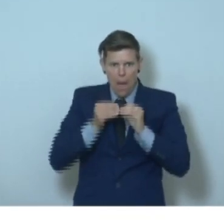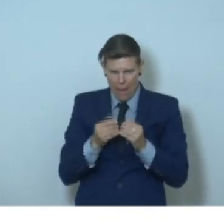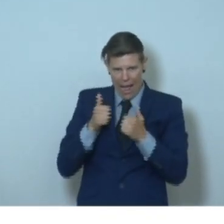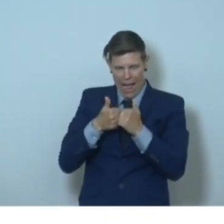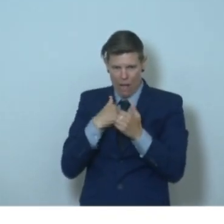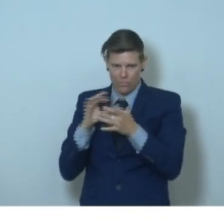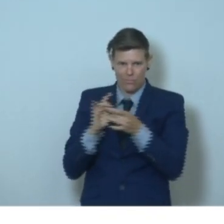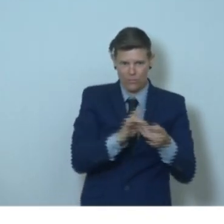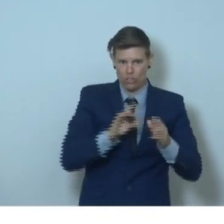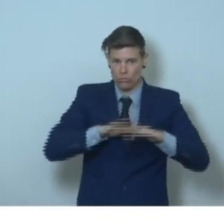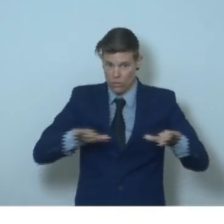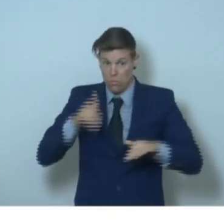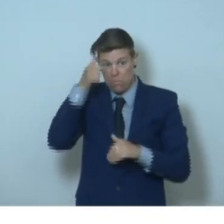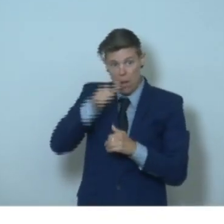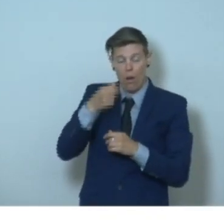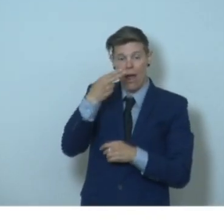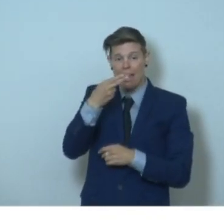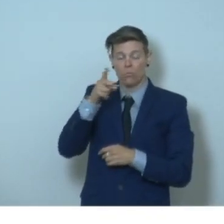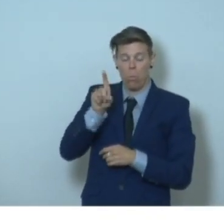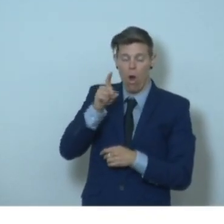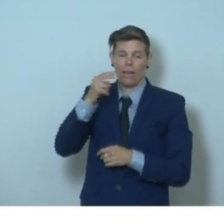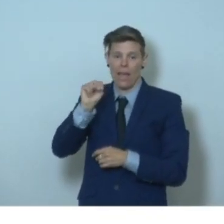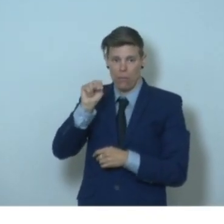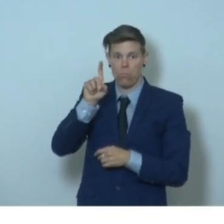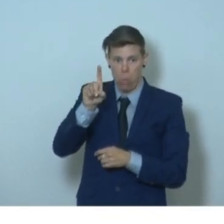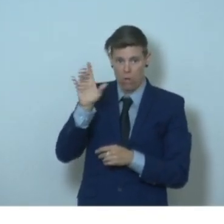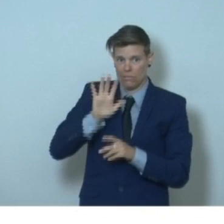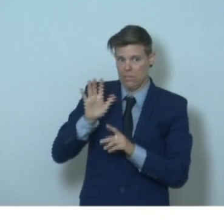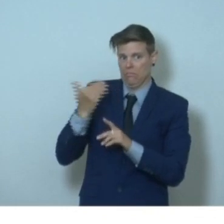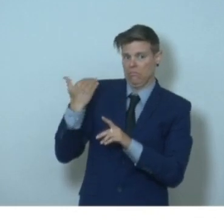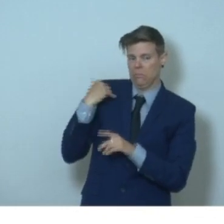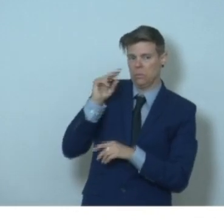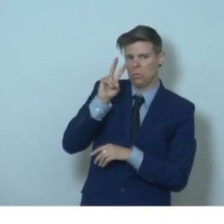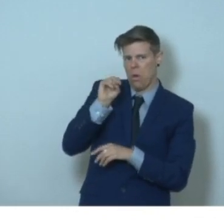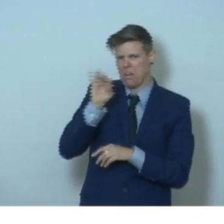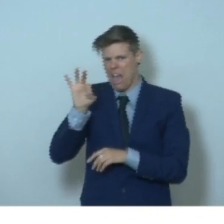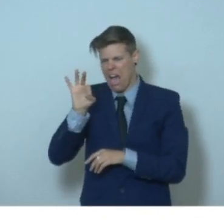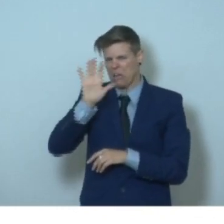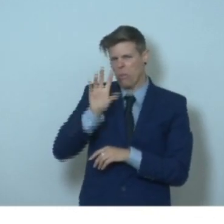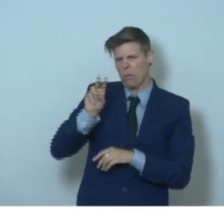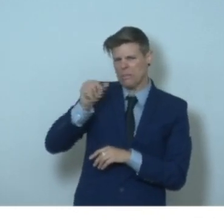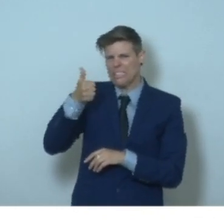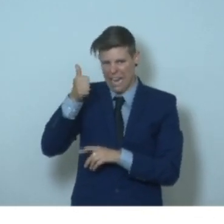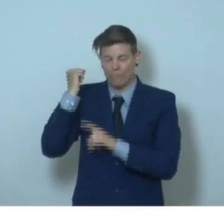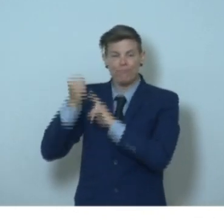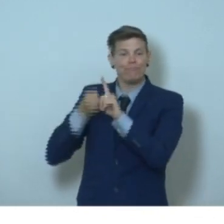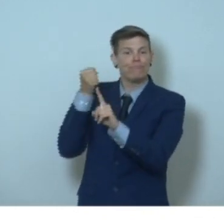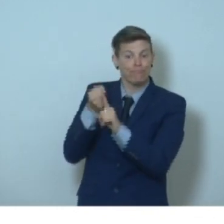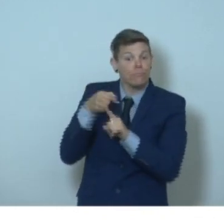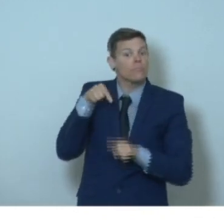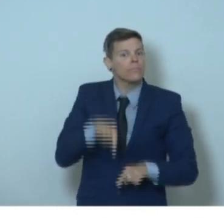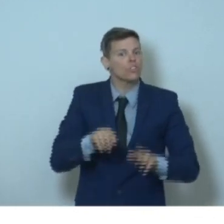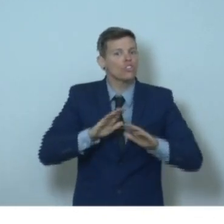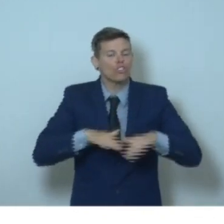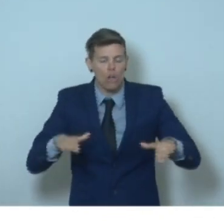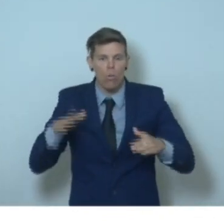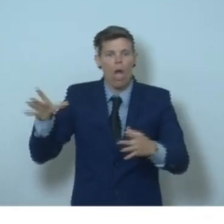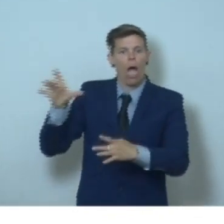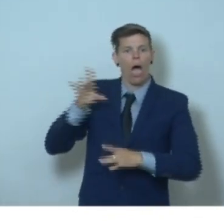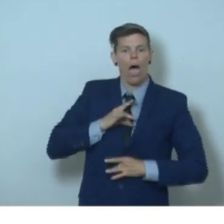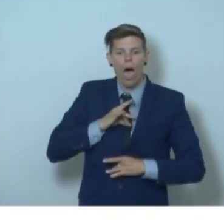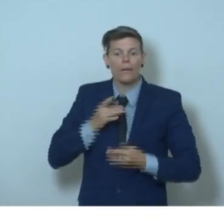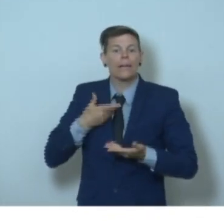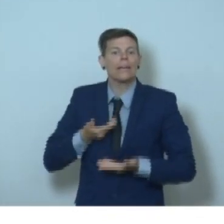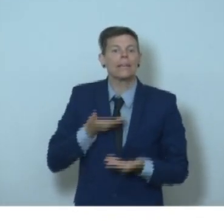H1N1 influenza epidemic in 2009 and 2010, children were major carriers of the virus and